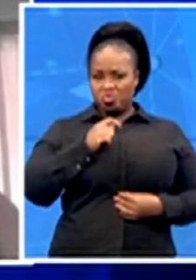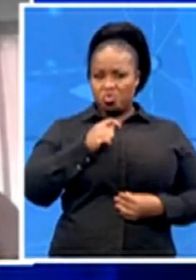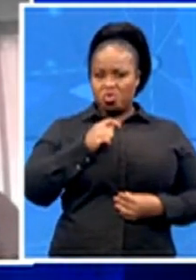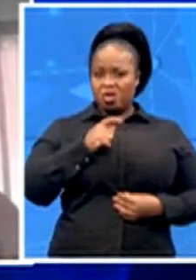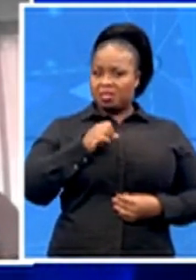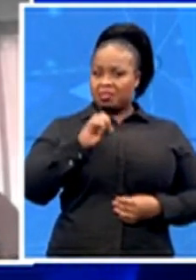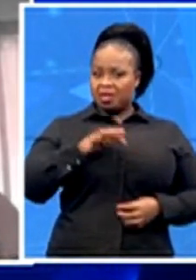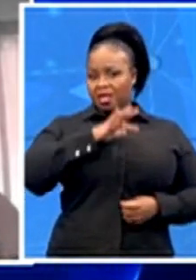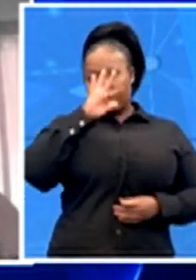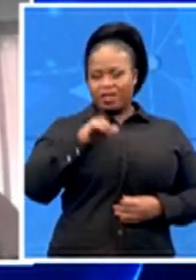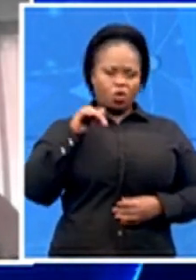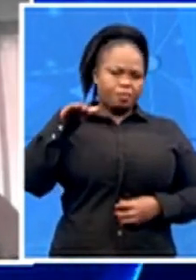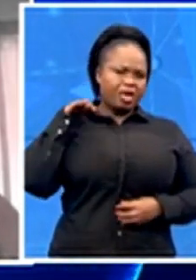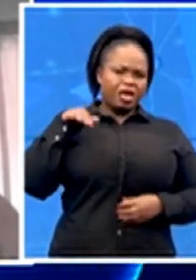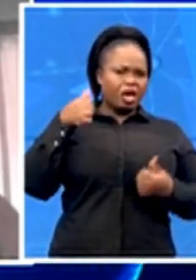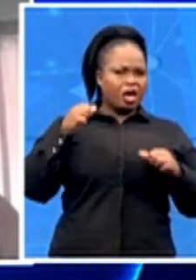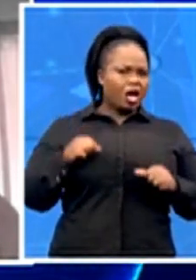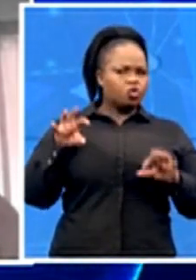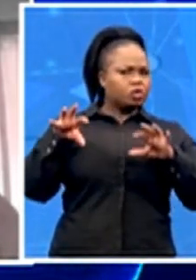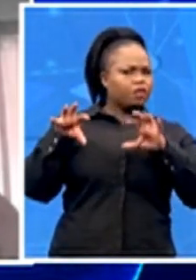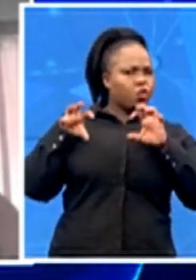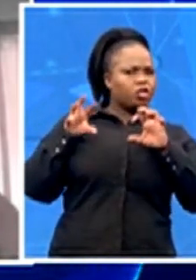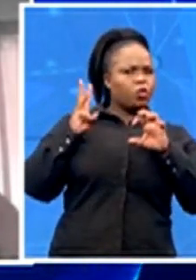frozen after issuing this red notice alert?